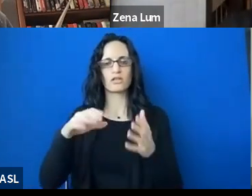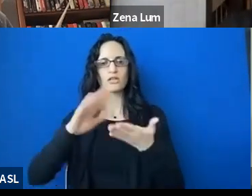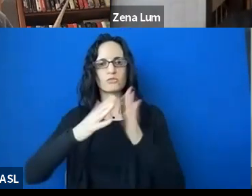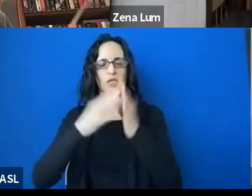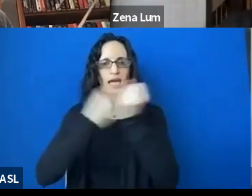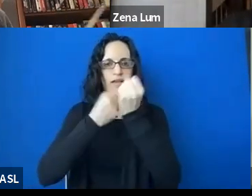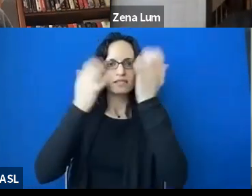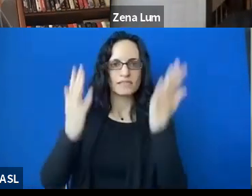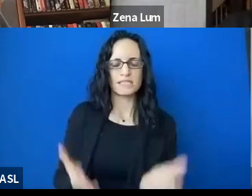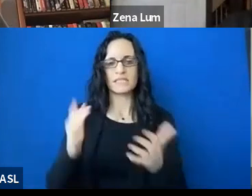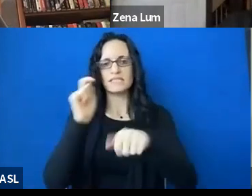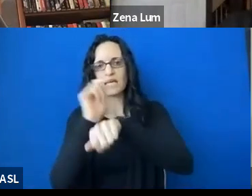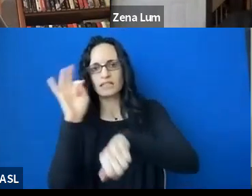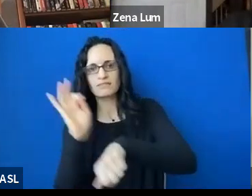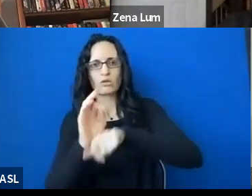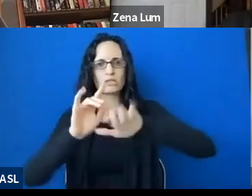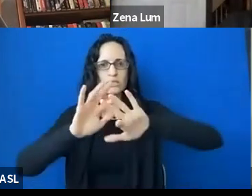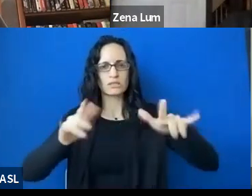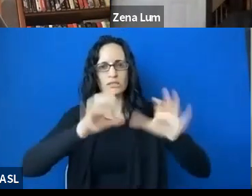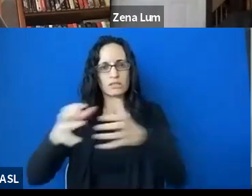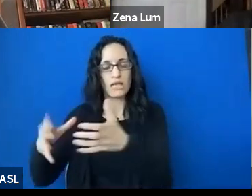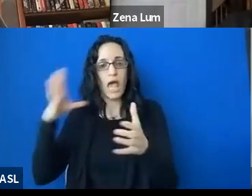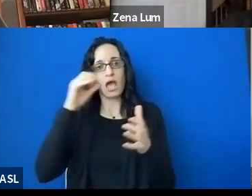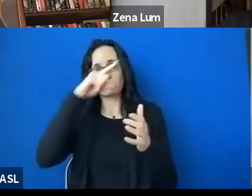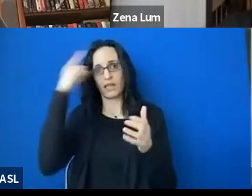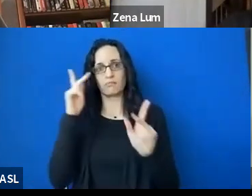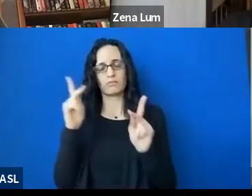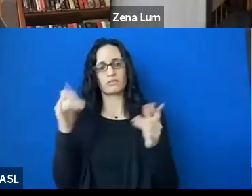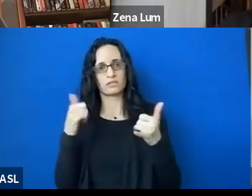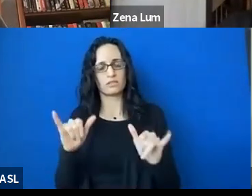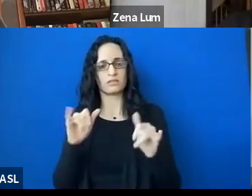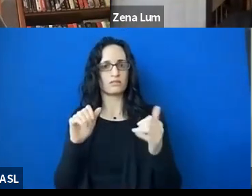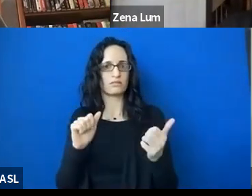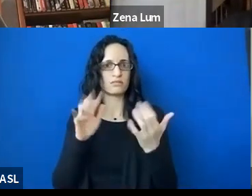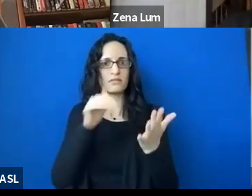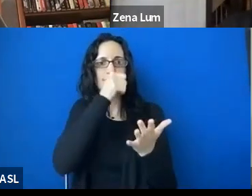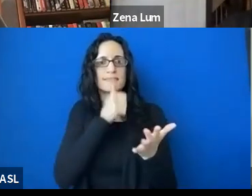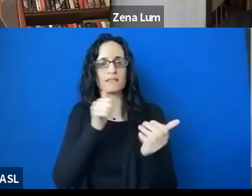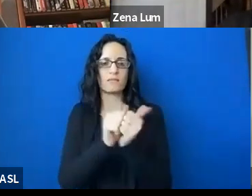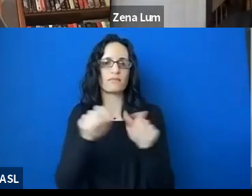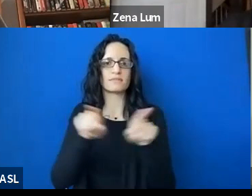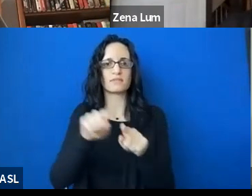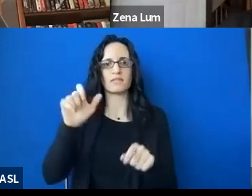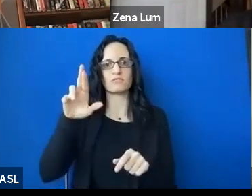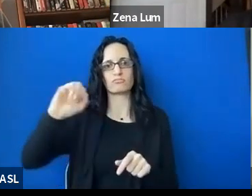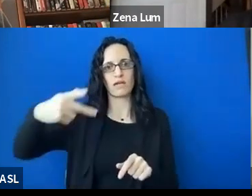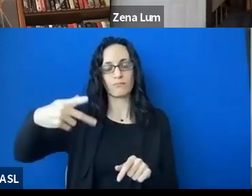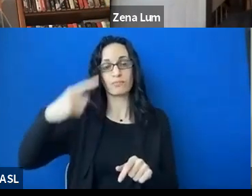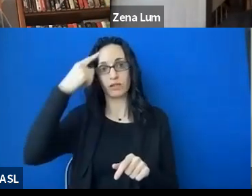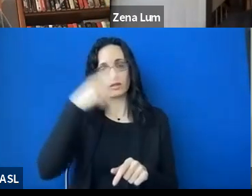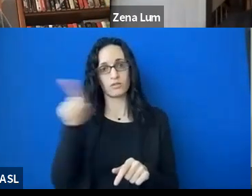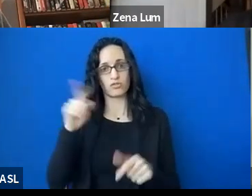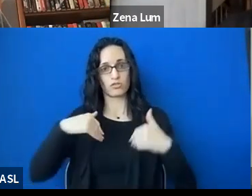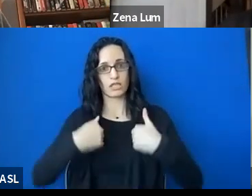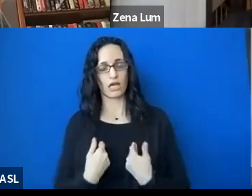and protests, and yet Black people are still dealing with the same crap. You think you're tired of the year of a